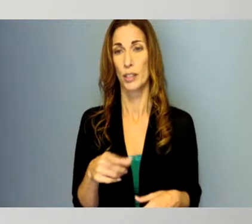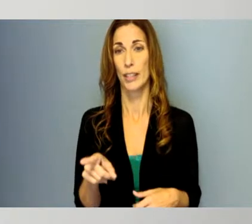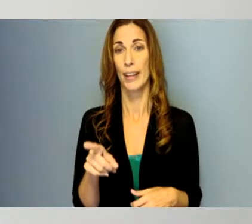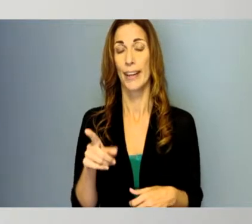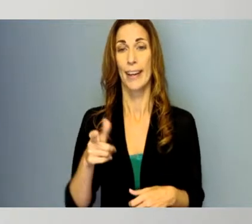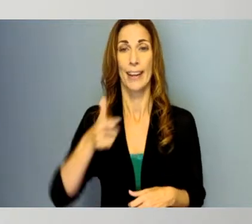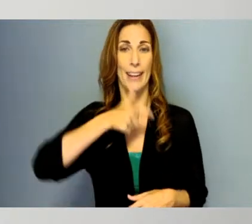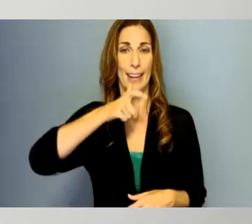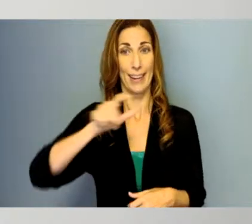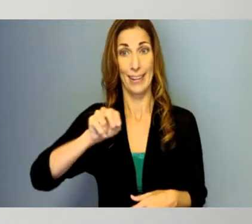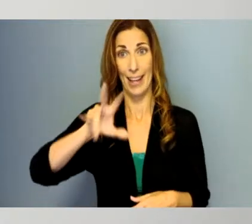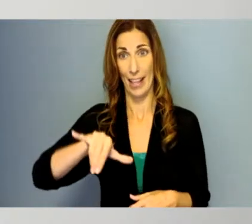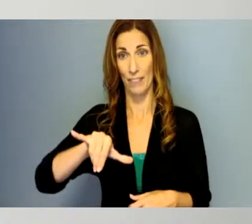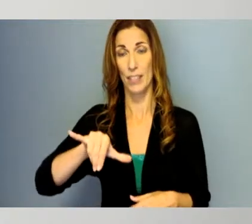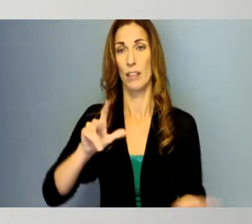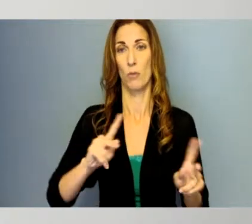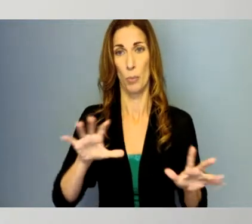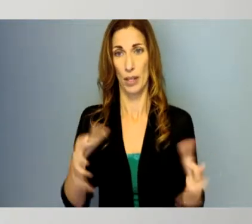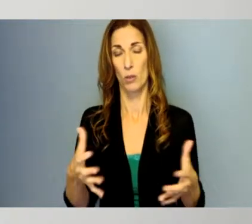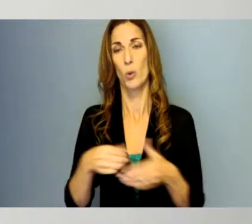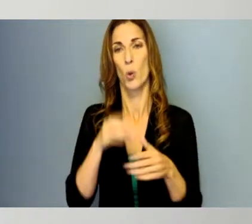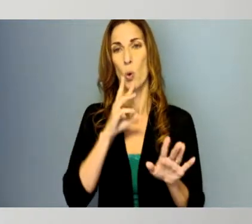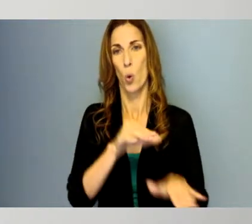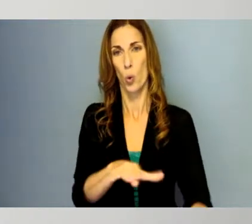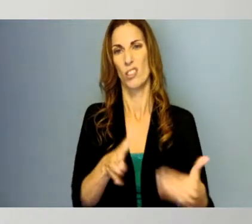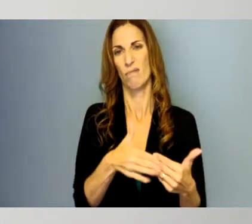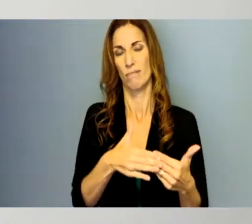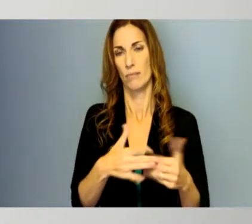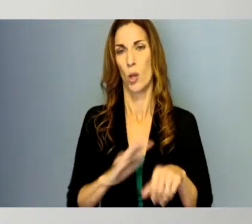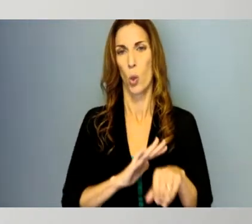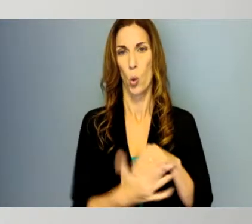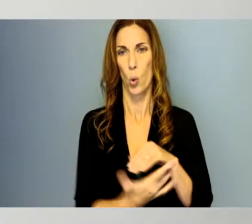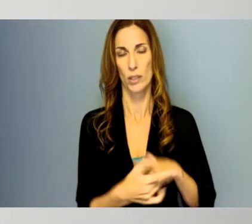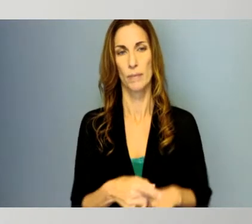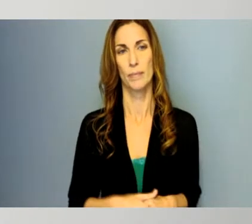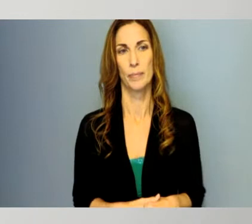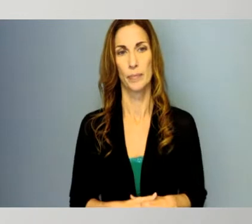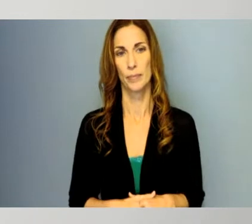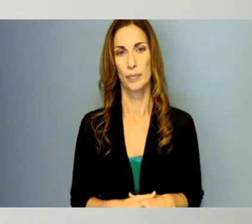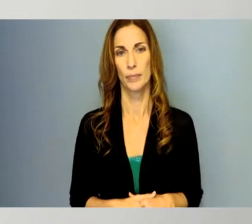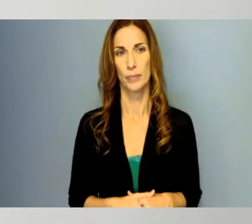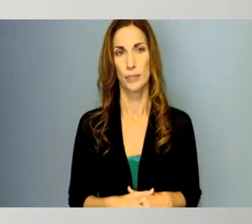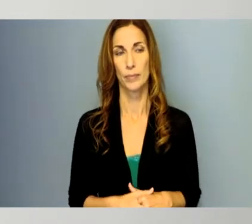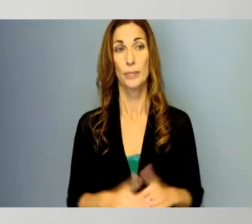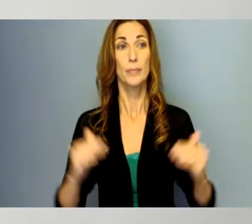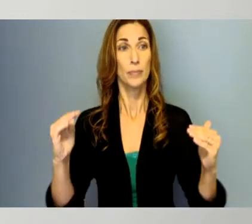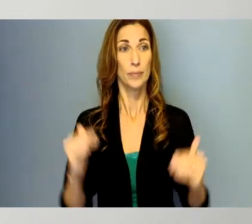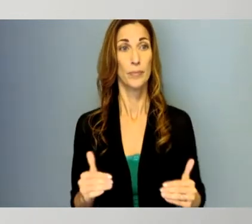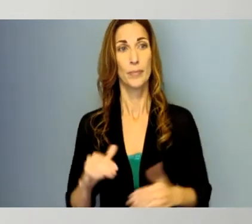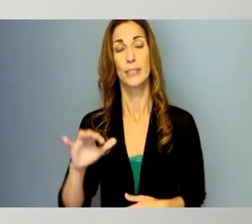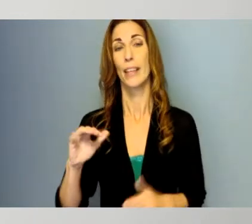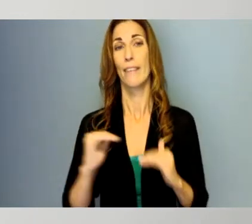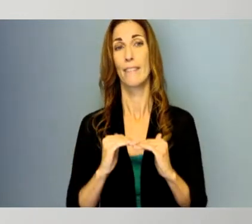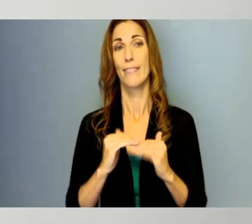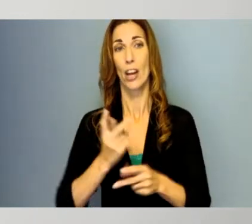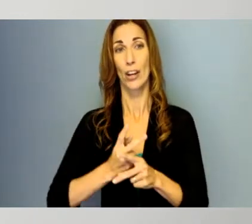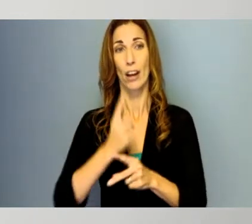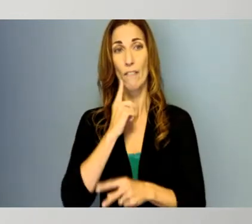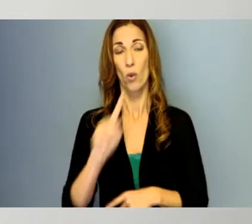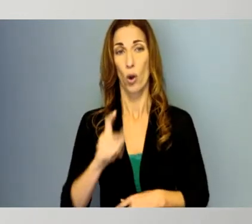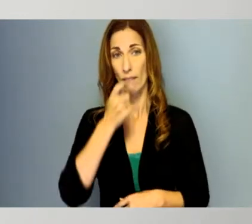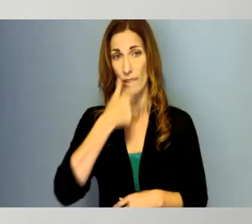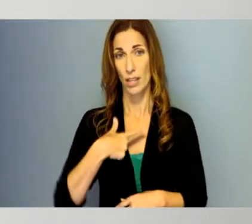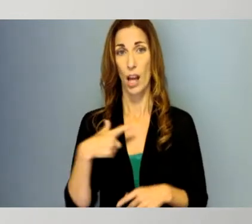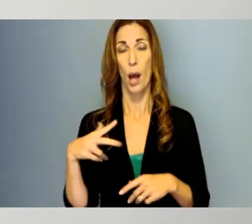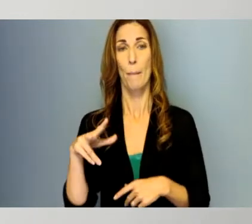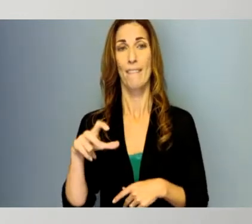Navy personnel who were in the ocean off the coast. Next slide. The Fair Care for Vietnam Veterans Act